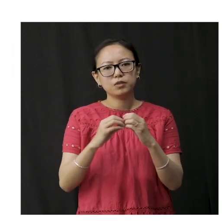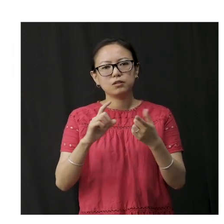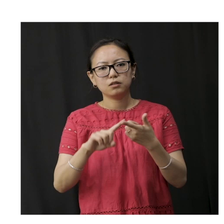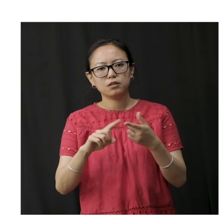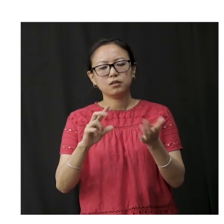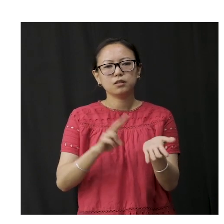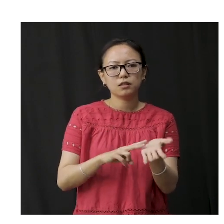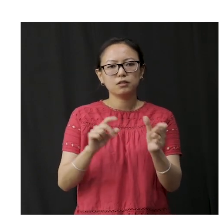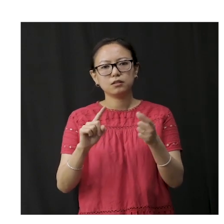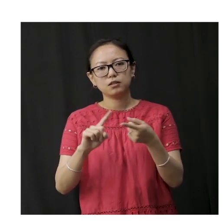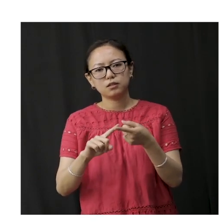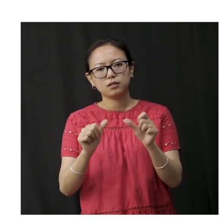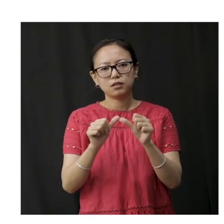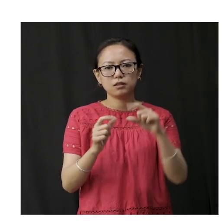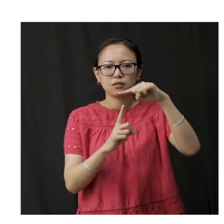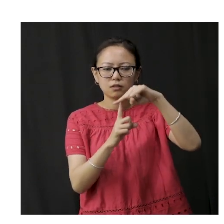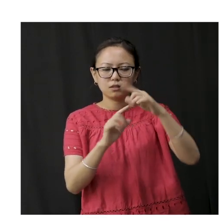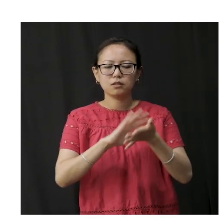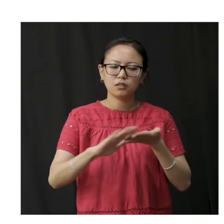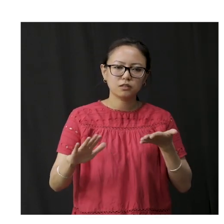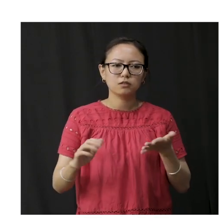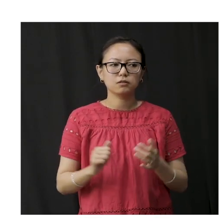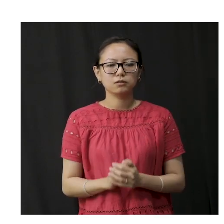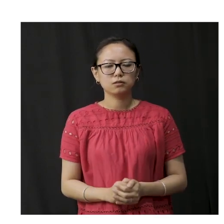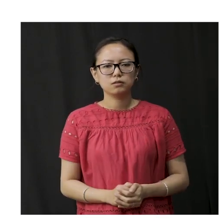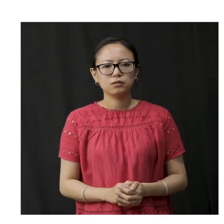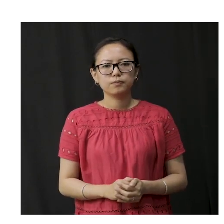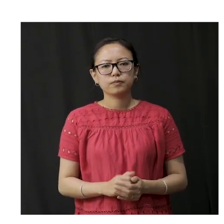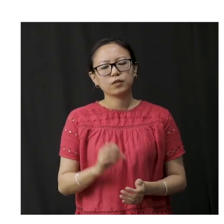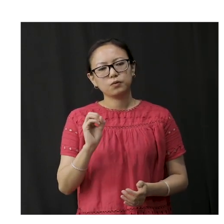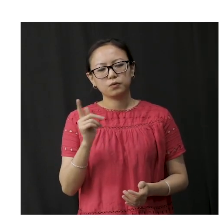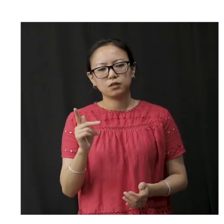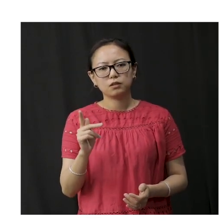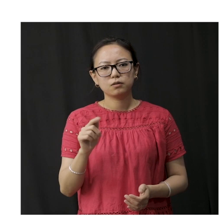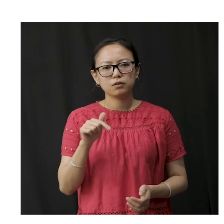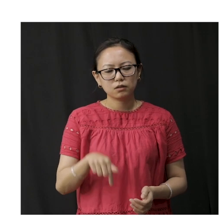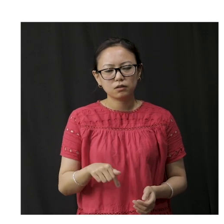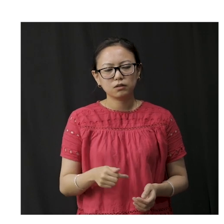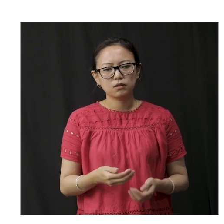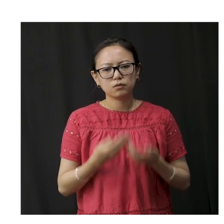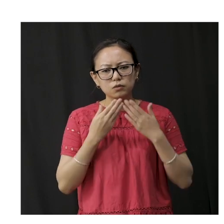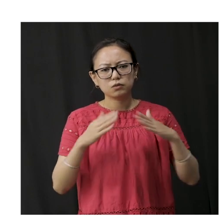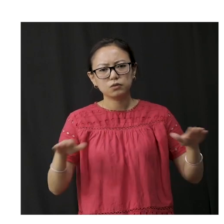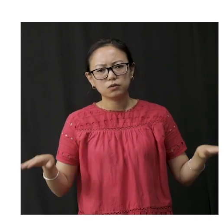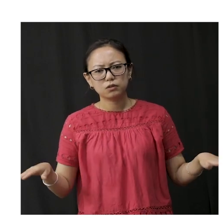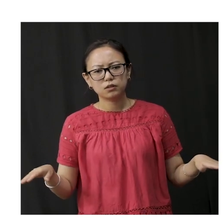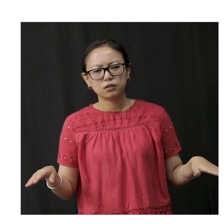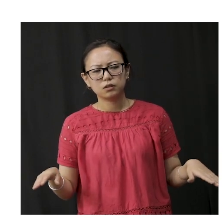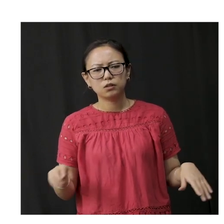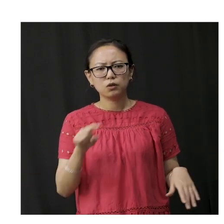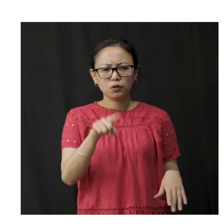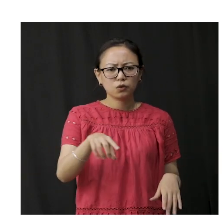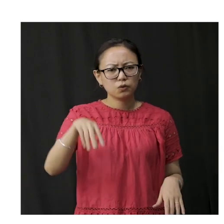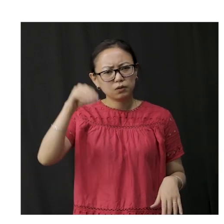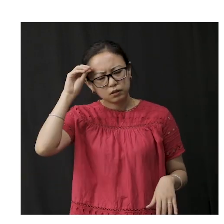BENEATH, beneath. Okay, now students, after reading this poem, have you learned any